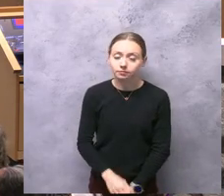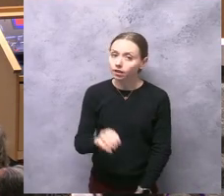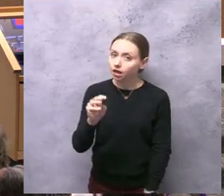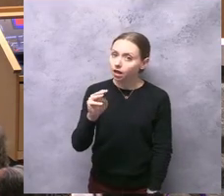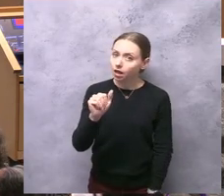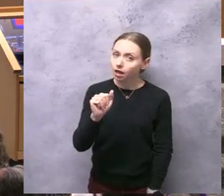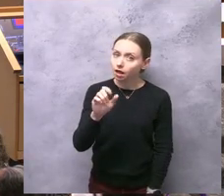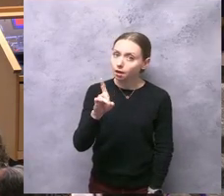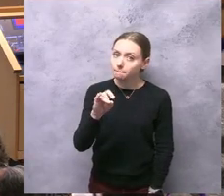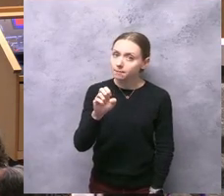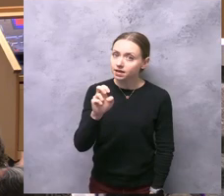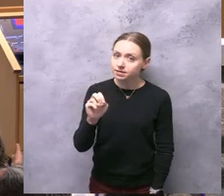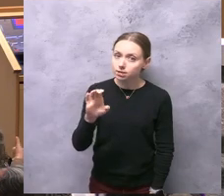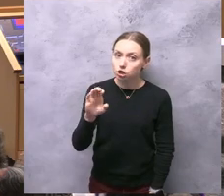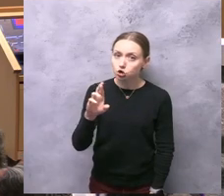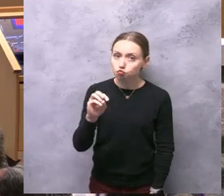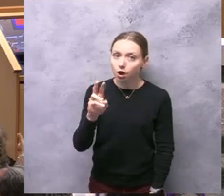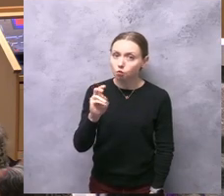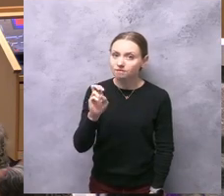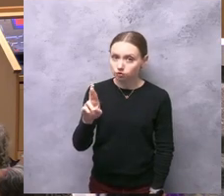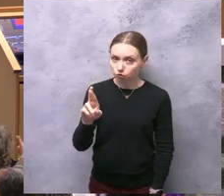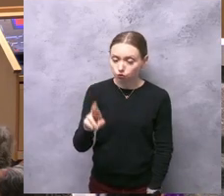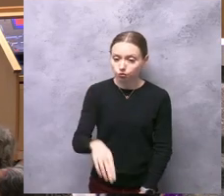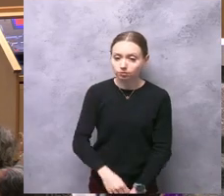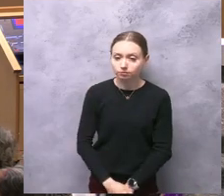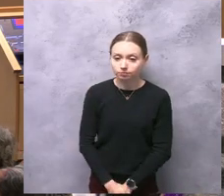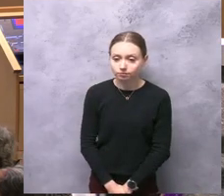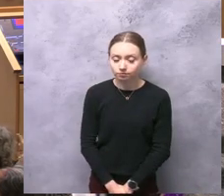Madison Crownover,